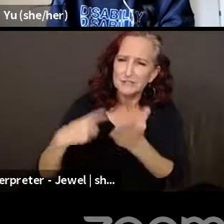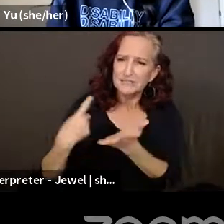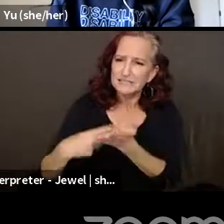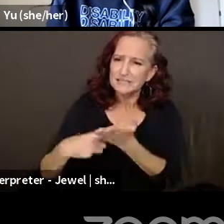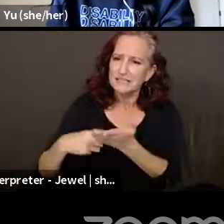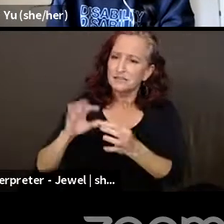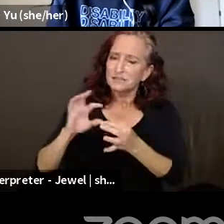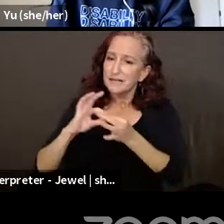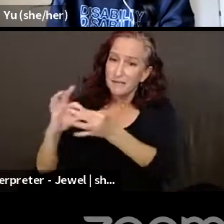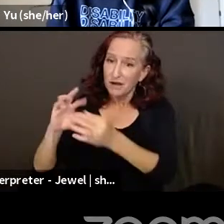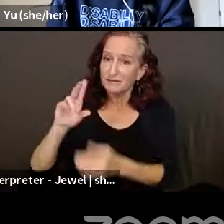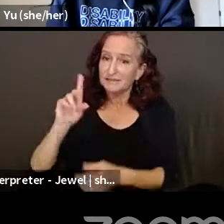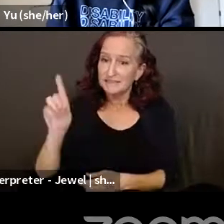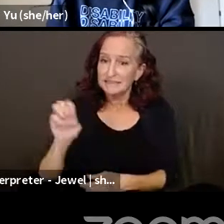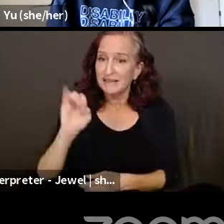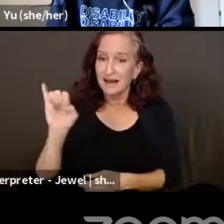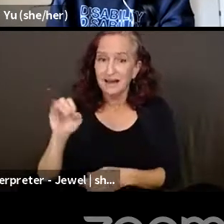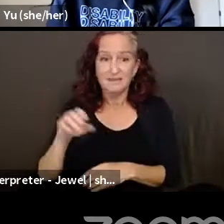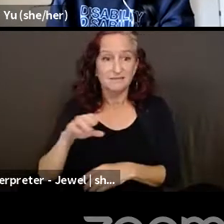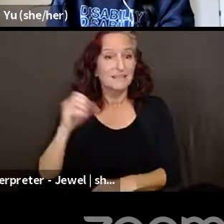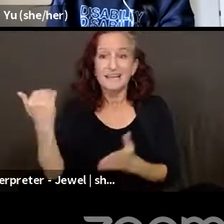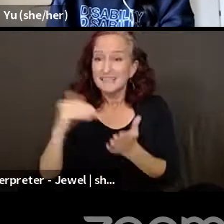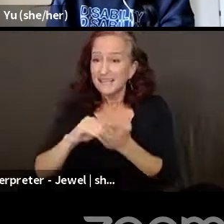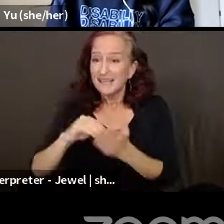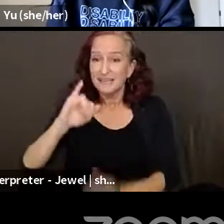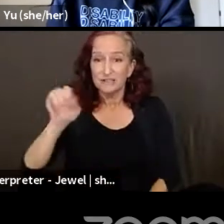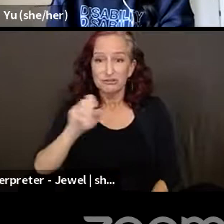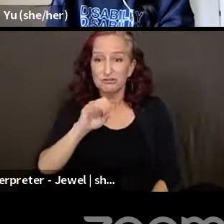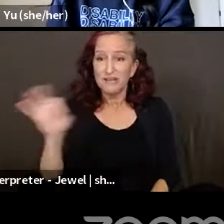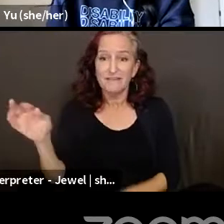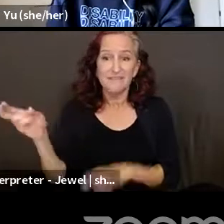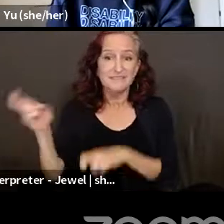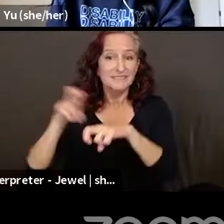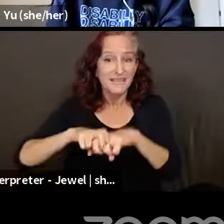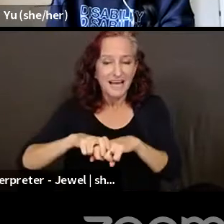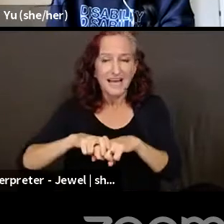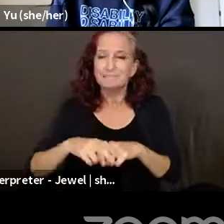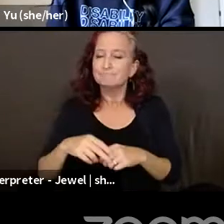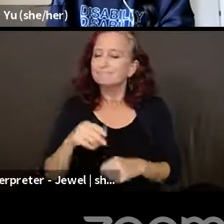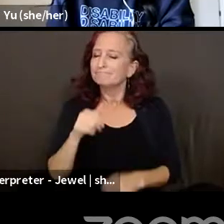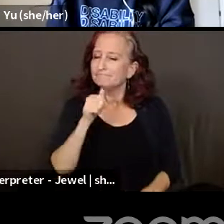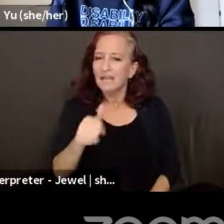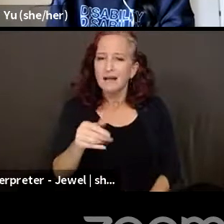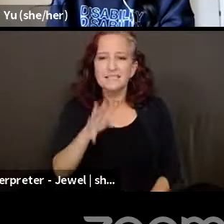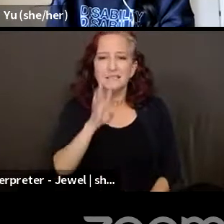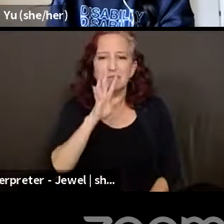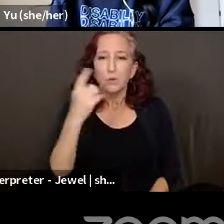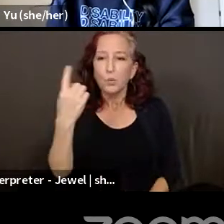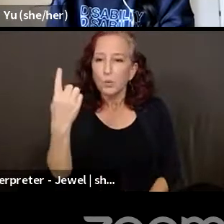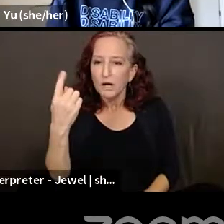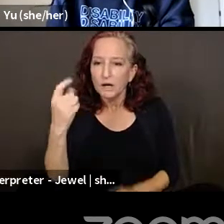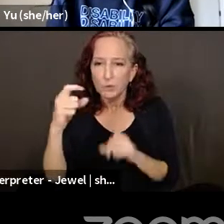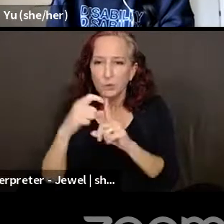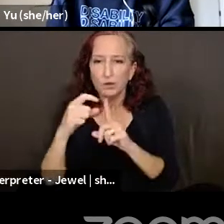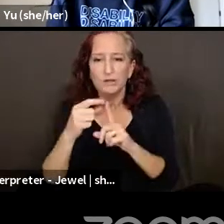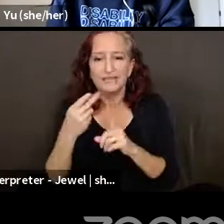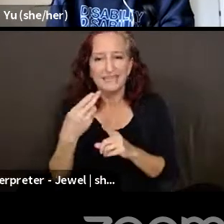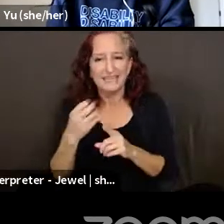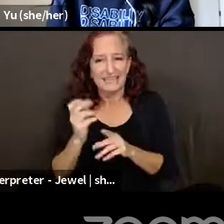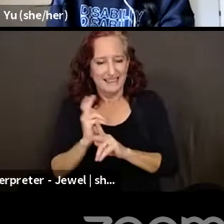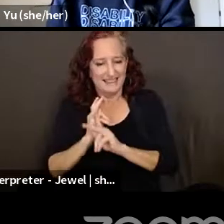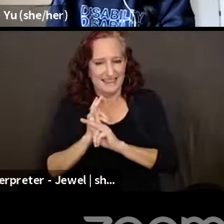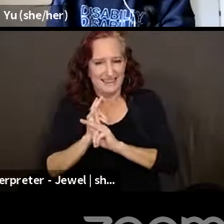DEI. And Jeff really never said a word, honestly. He just knew that his presence, he lent me his presence, he lent me his